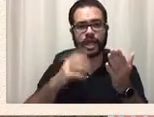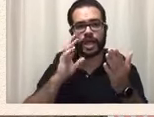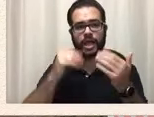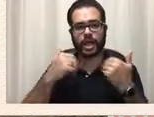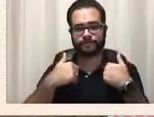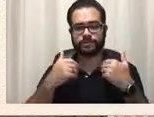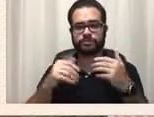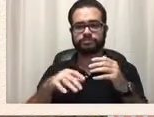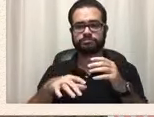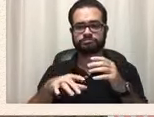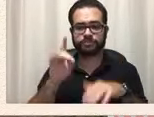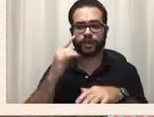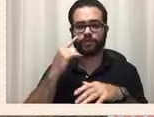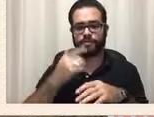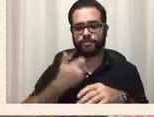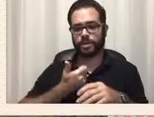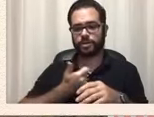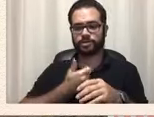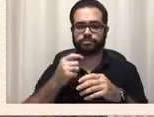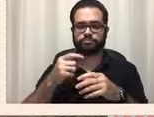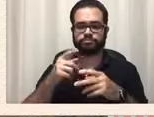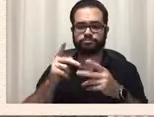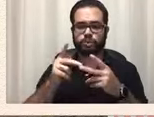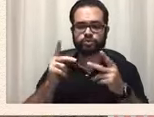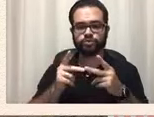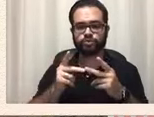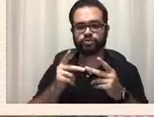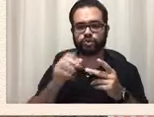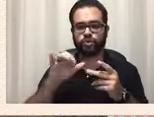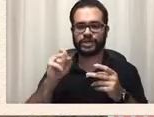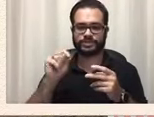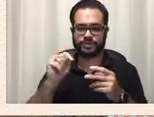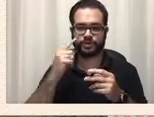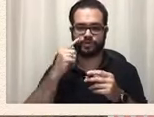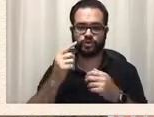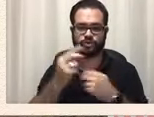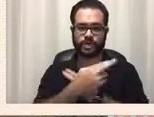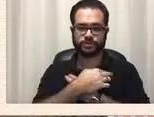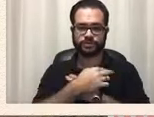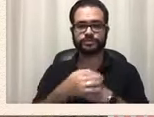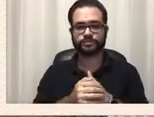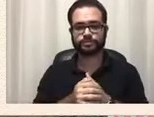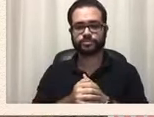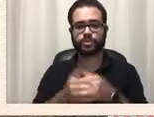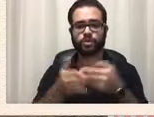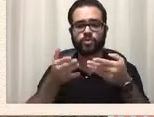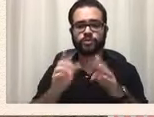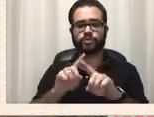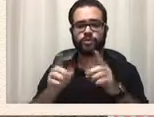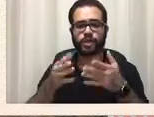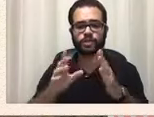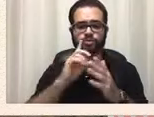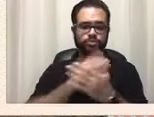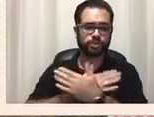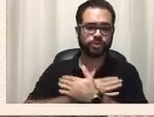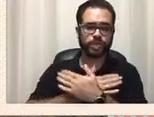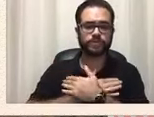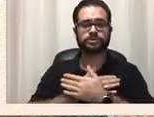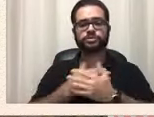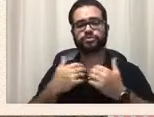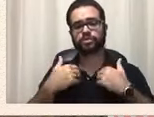quest for rest, ways to recharge and recover my strength by taking time to take care of